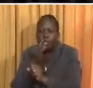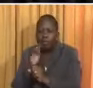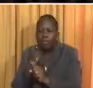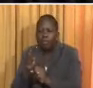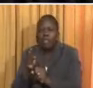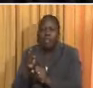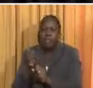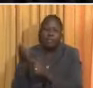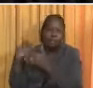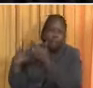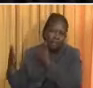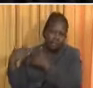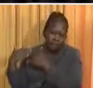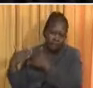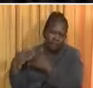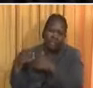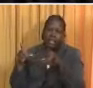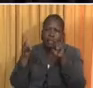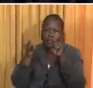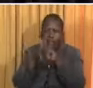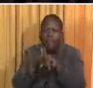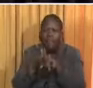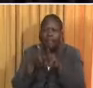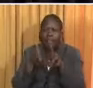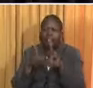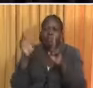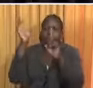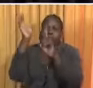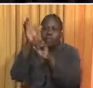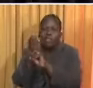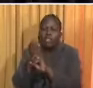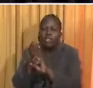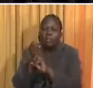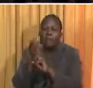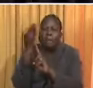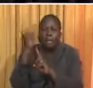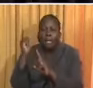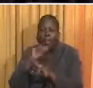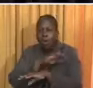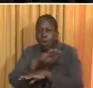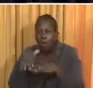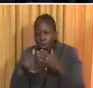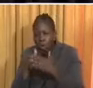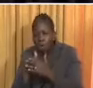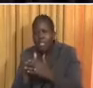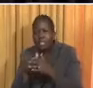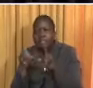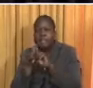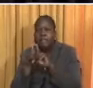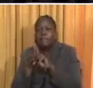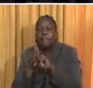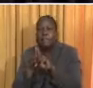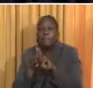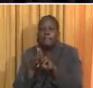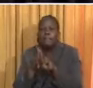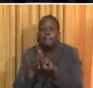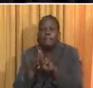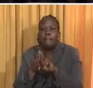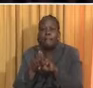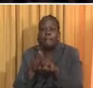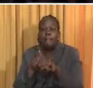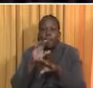yesteryears. This balance was achieved by clear, unambiguous, and distinct tiered